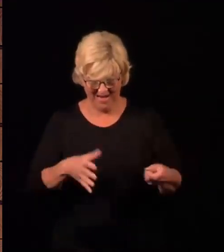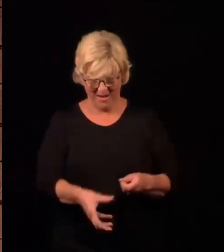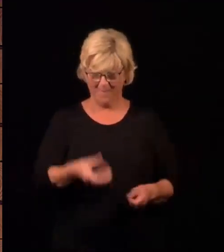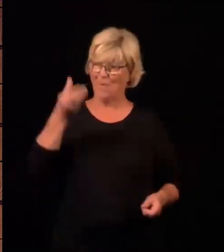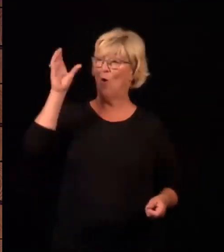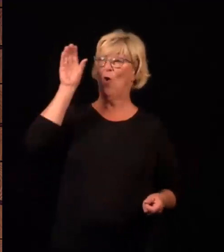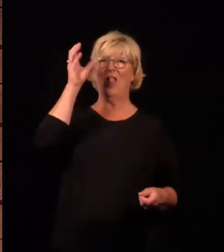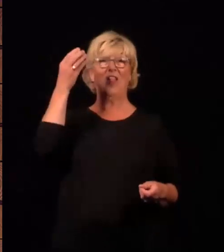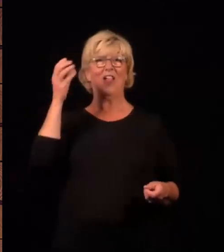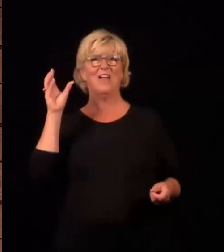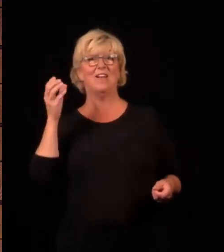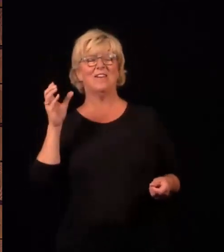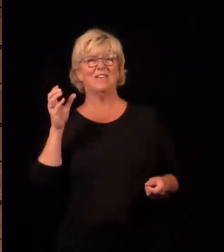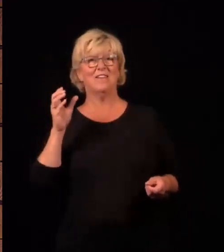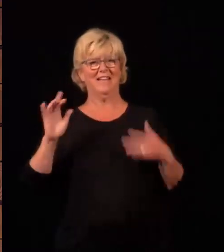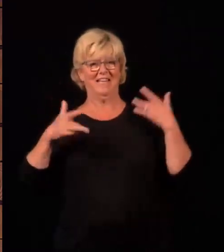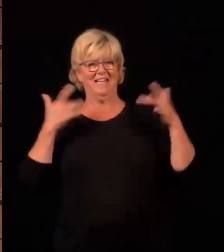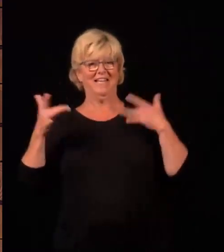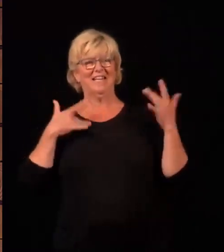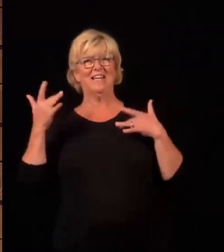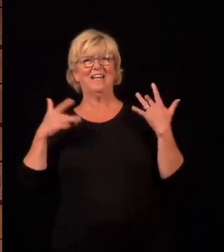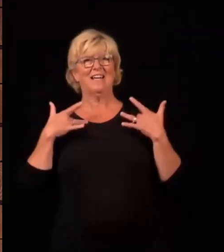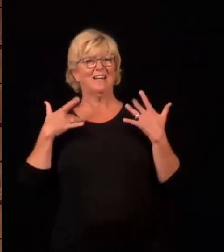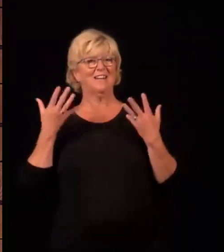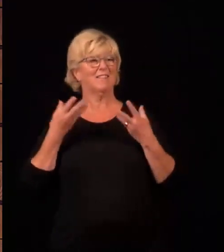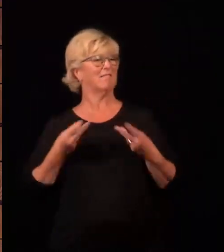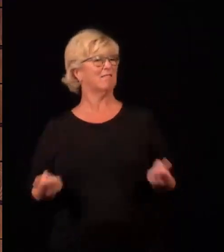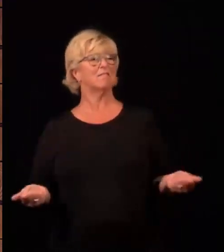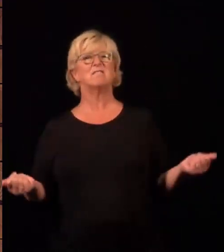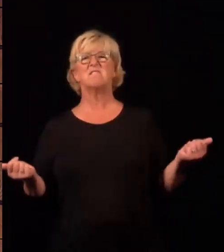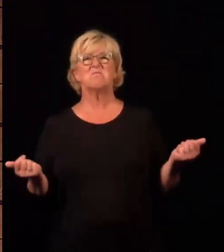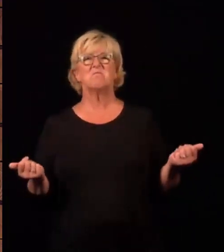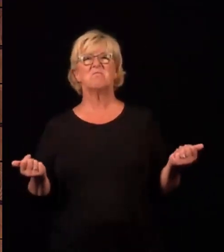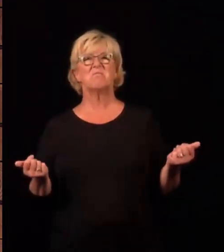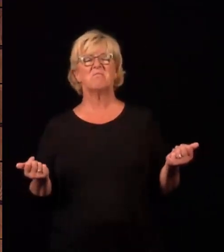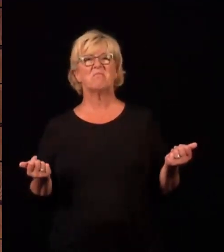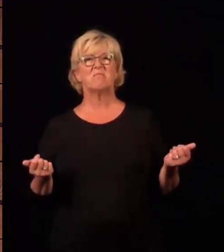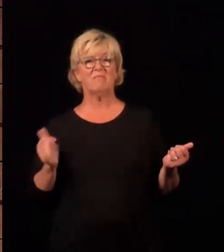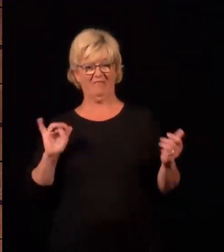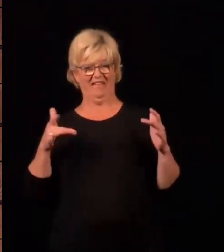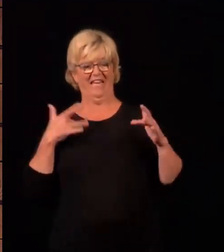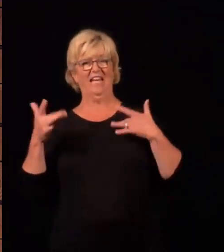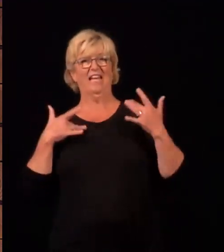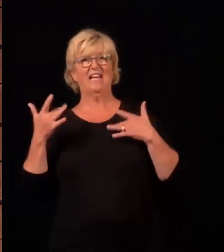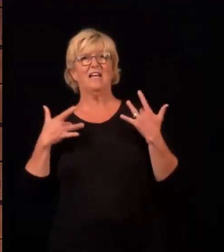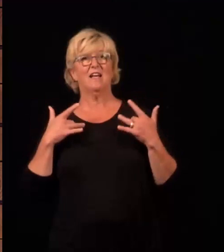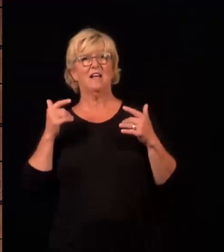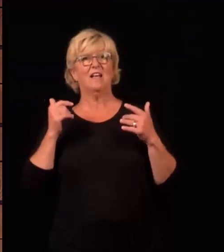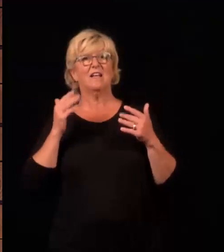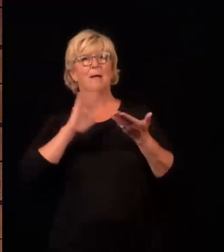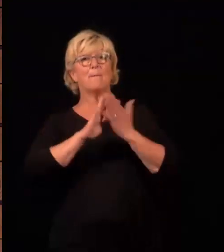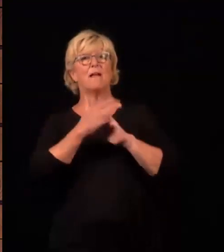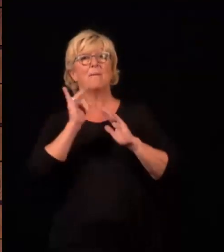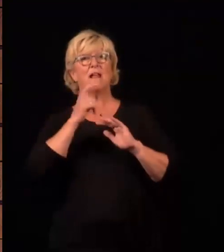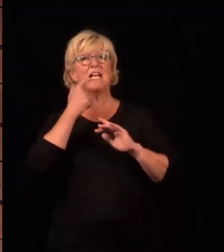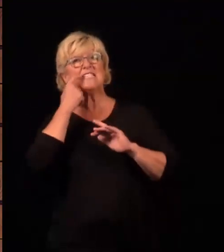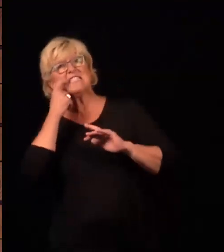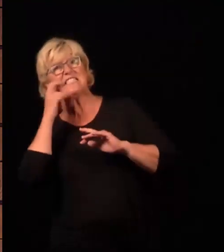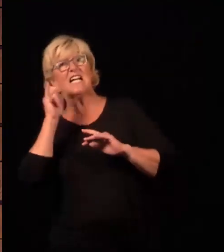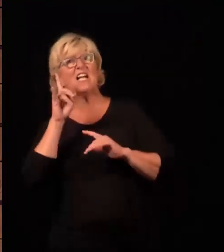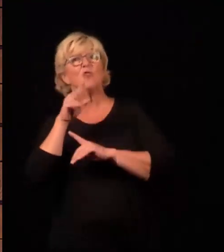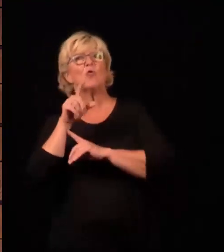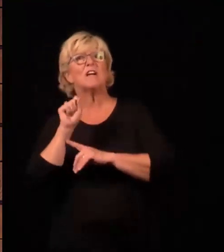out? And that excitement quickly goes away. That excitement is addicting, like any